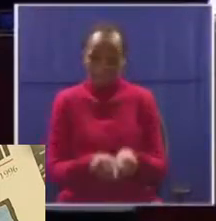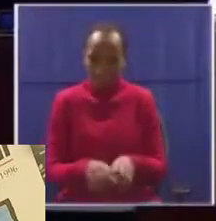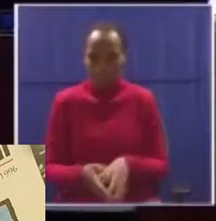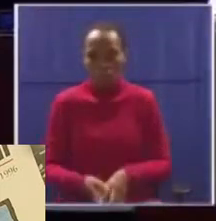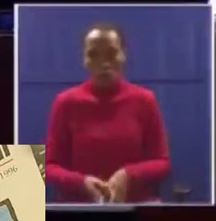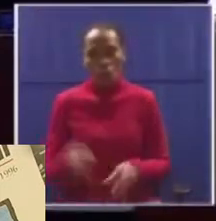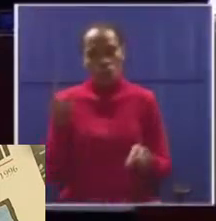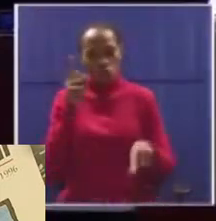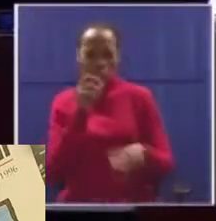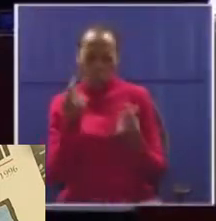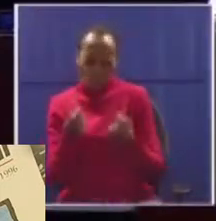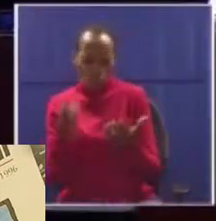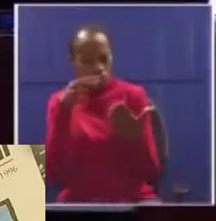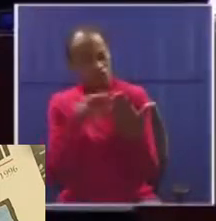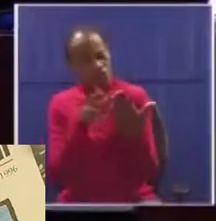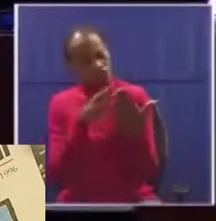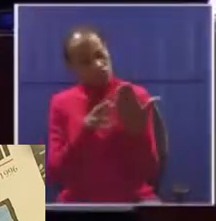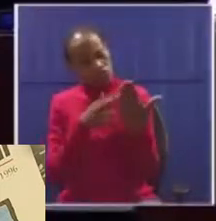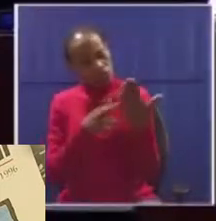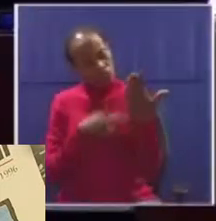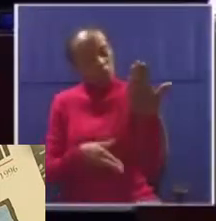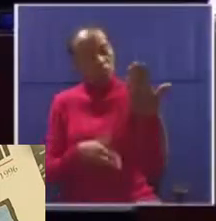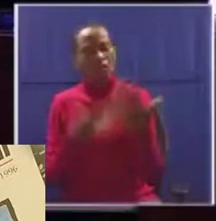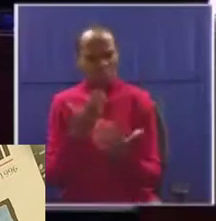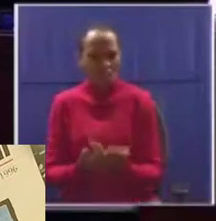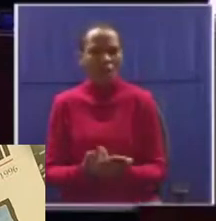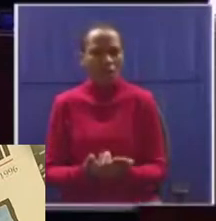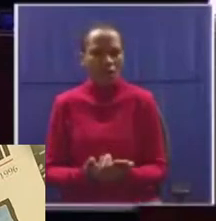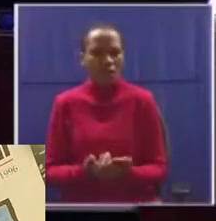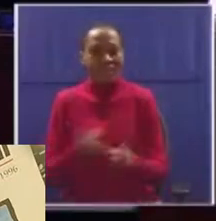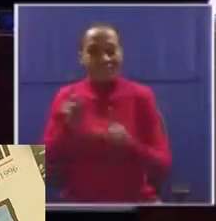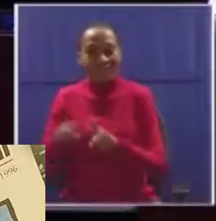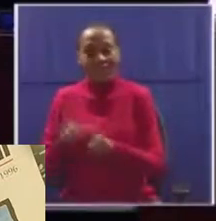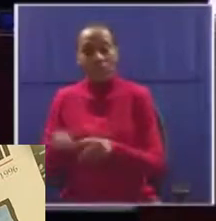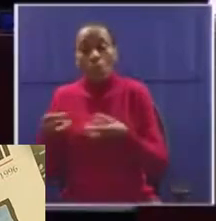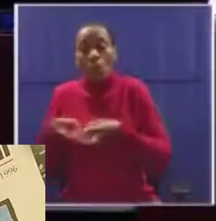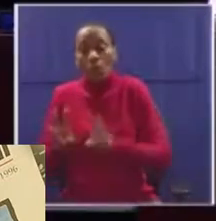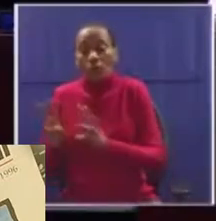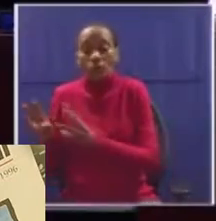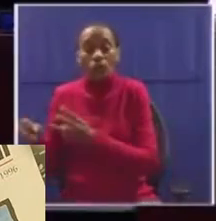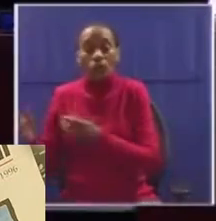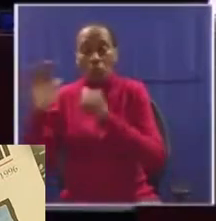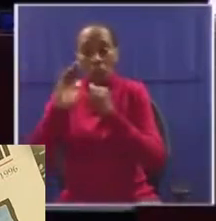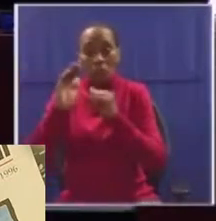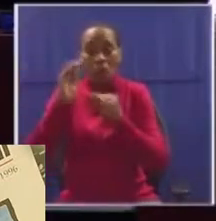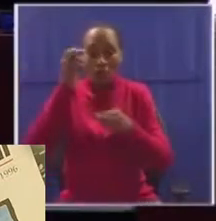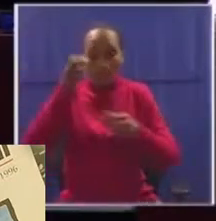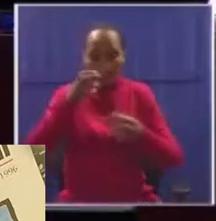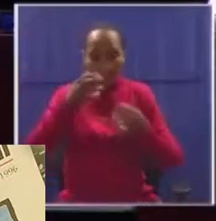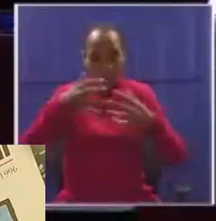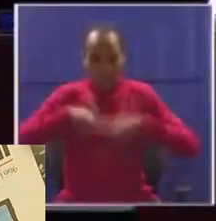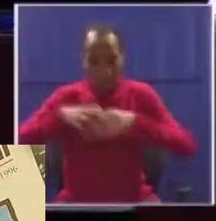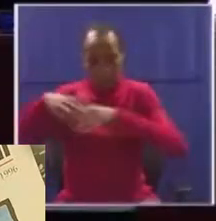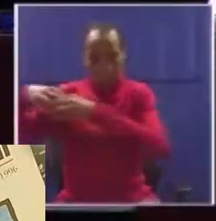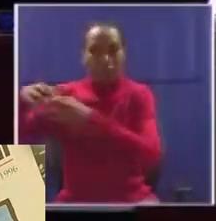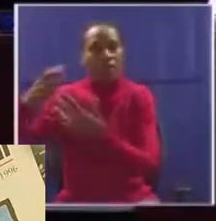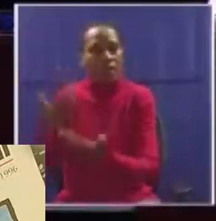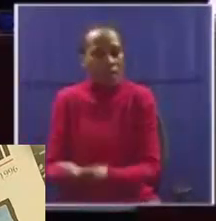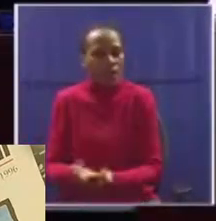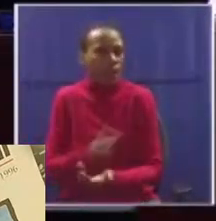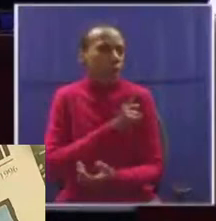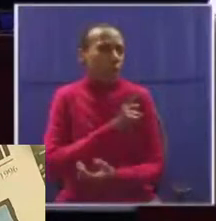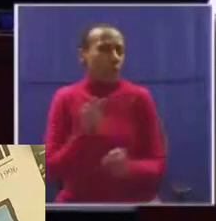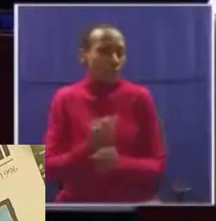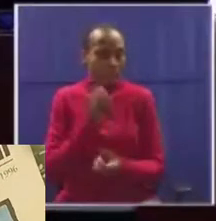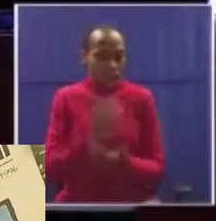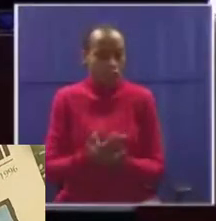checks and balances and all necessary safeguards must be in place to